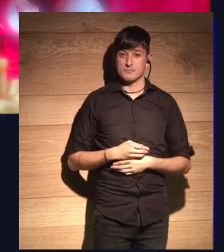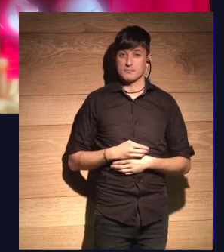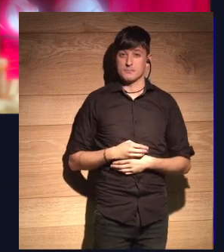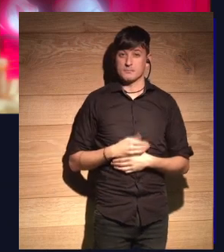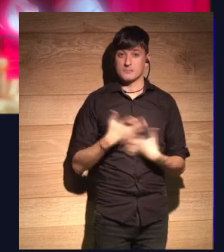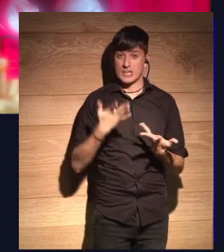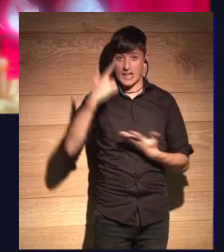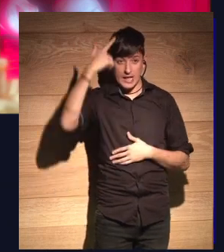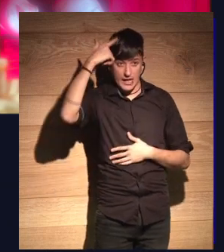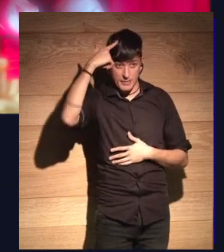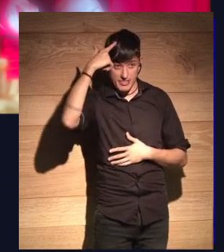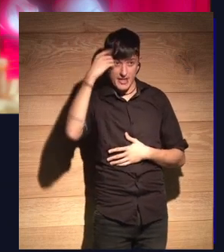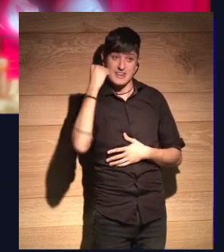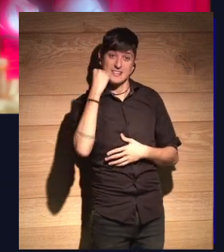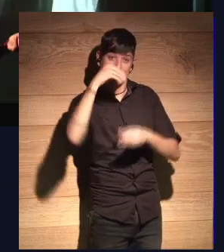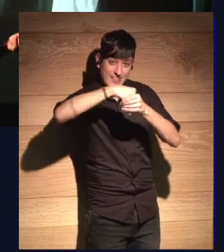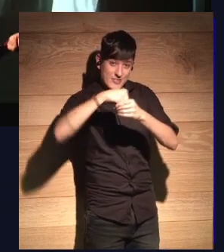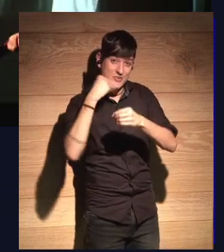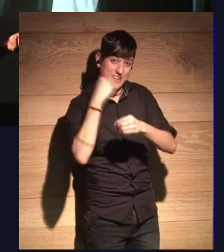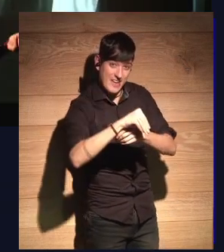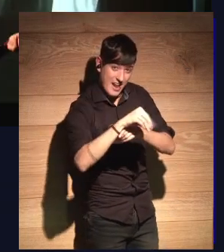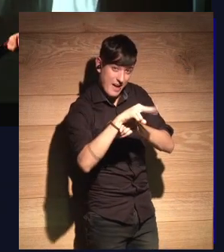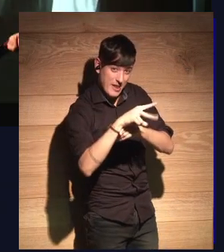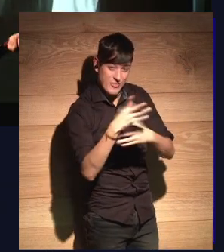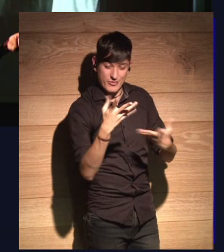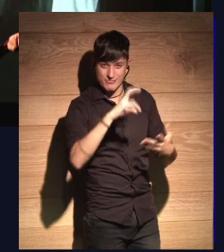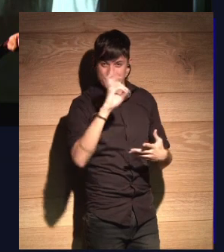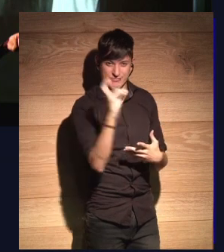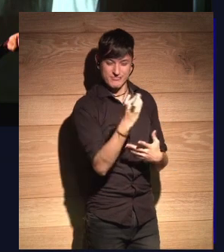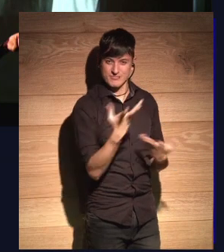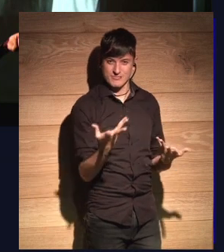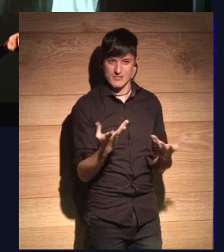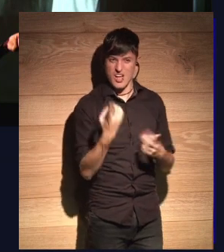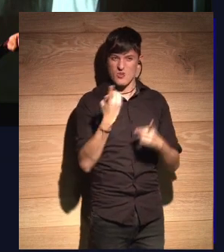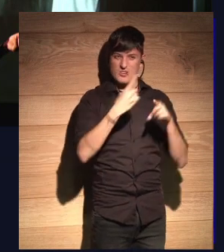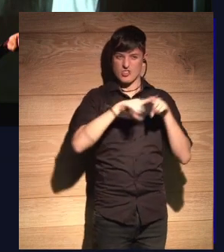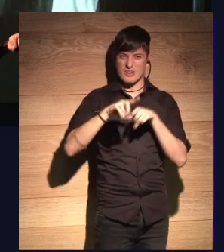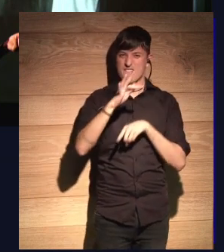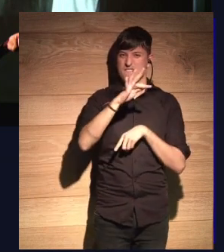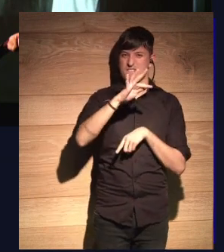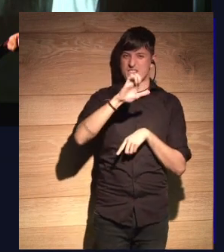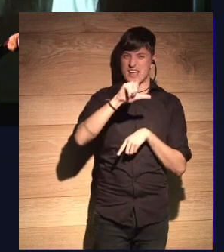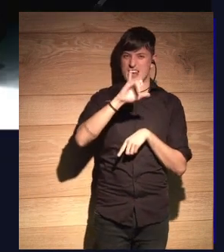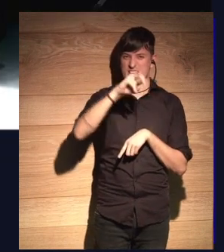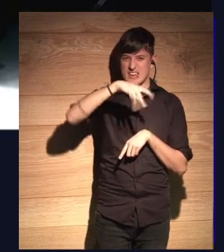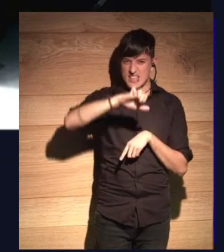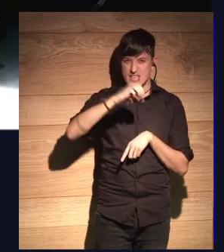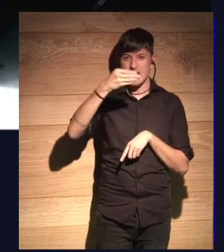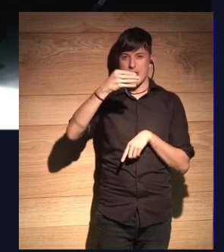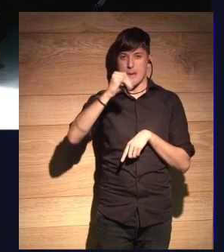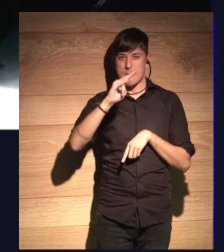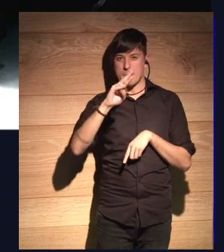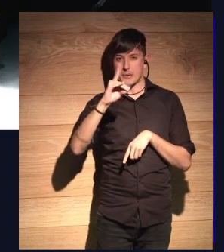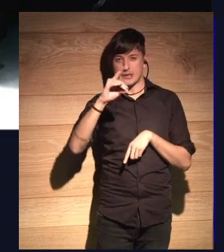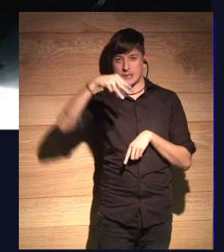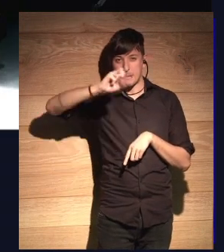refrigerator talking to me. We did some Fellini, some Bergman kind of homage.